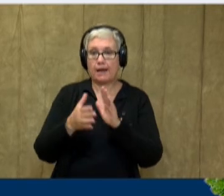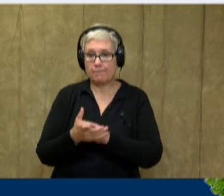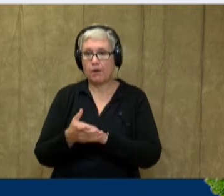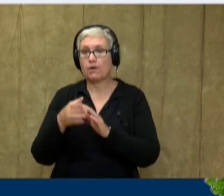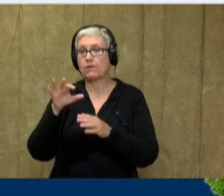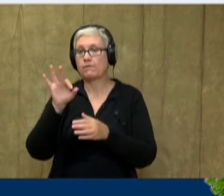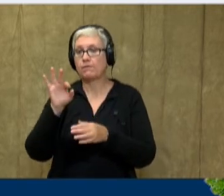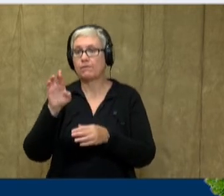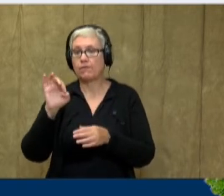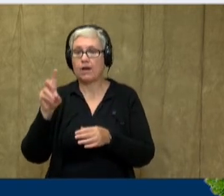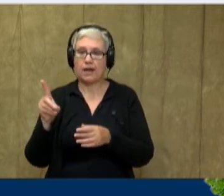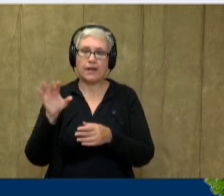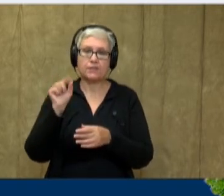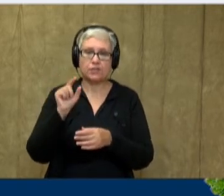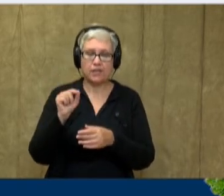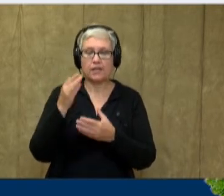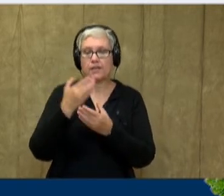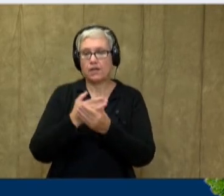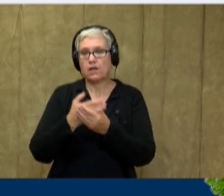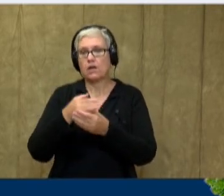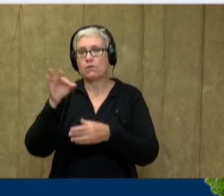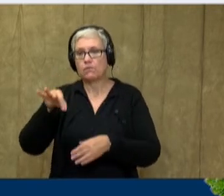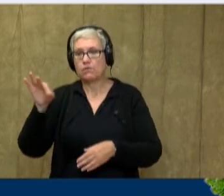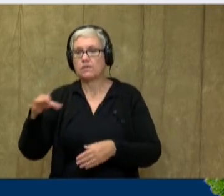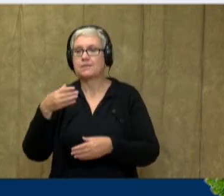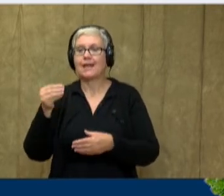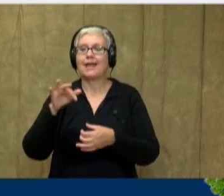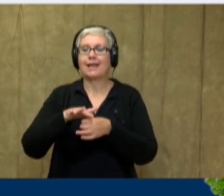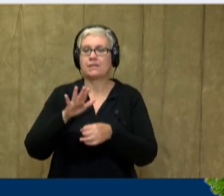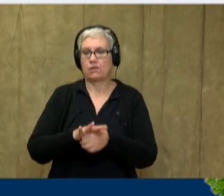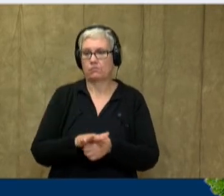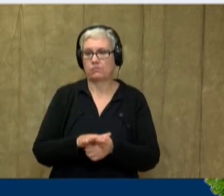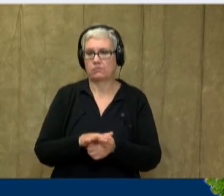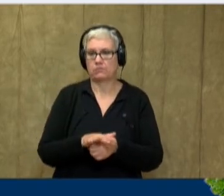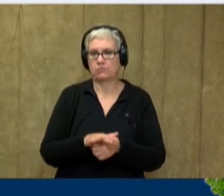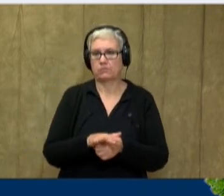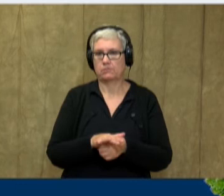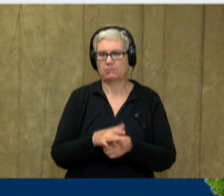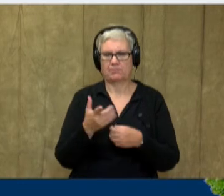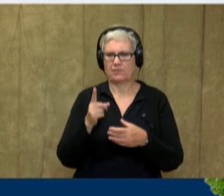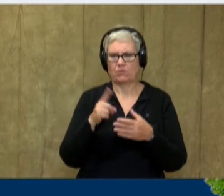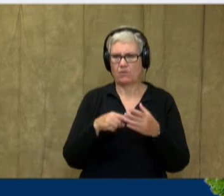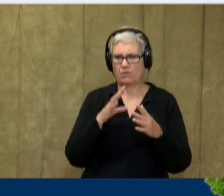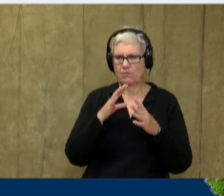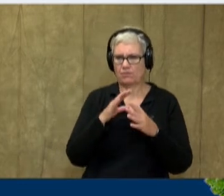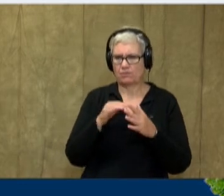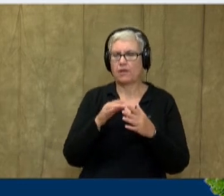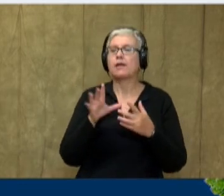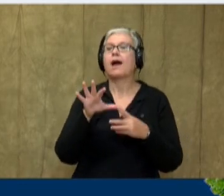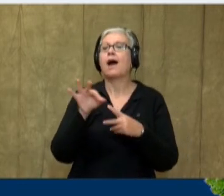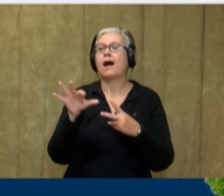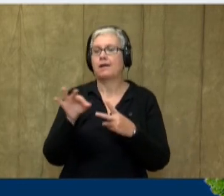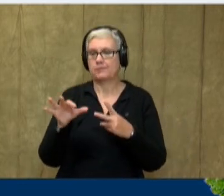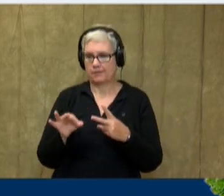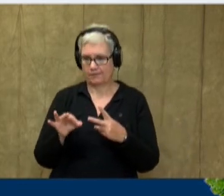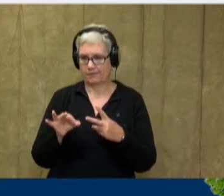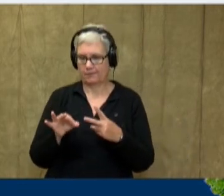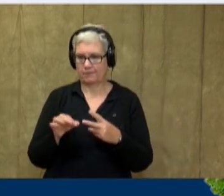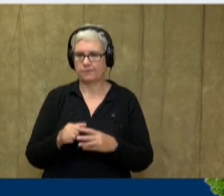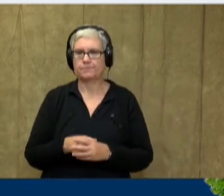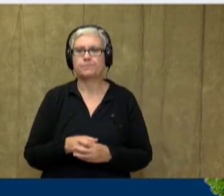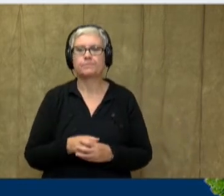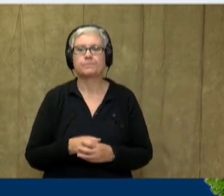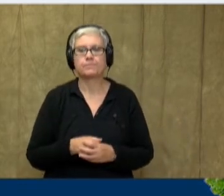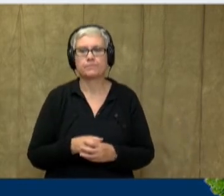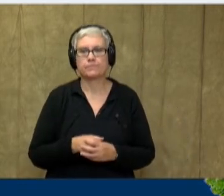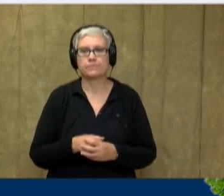soda. So that's a lot of things. So basically, what is that sentence talking about? Well, it's talking about options. So that's what I'm